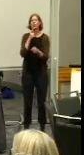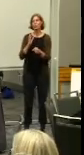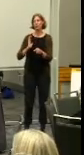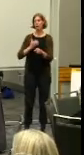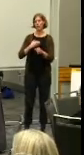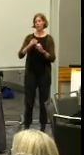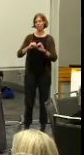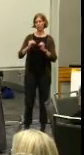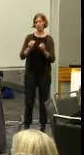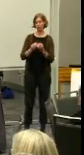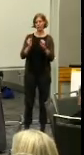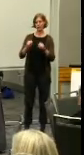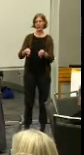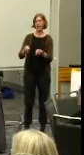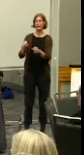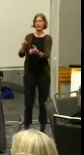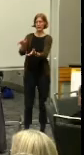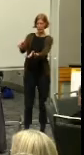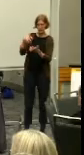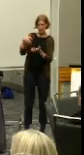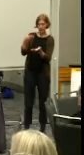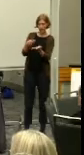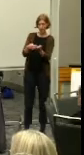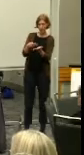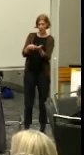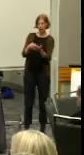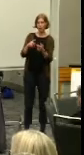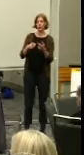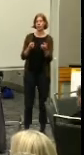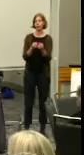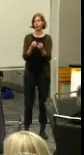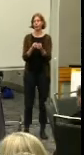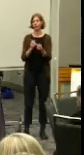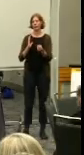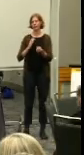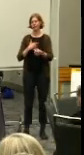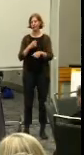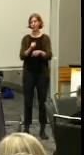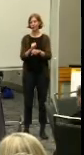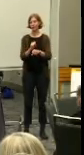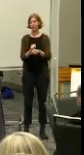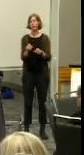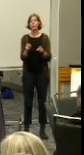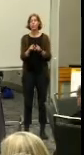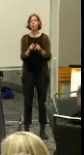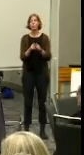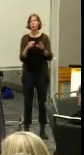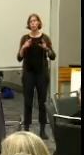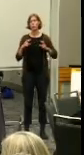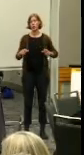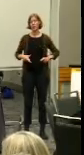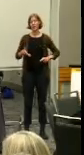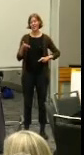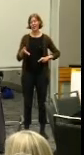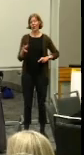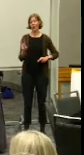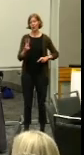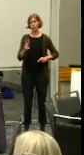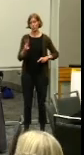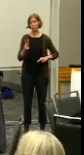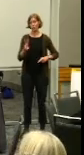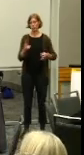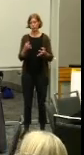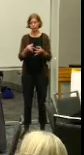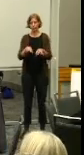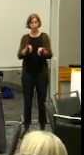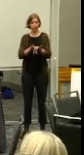organisation and stability for our residents along the corridor? And so moving into housing and housing development is a real key aspect for the longevity of